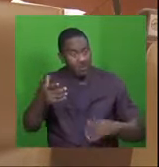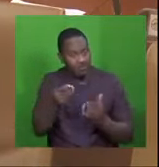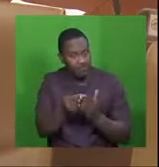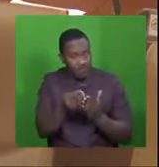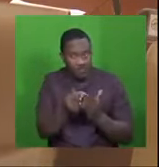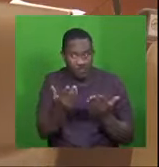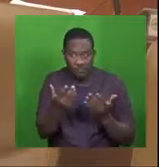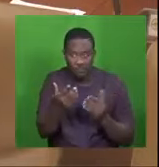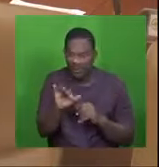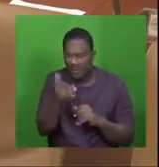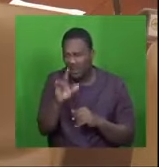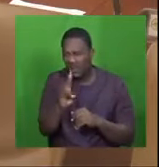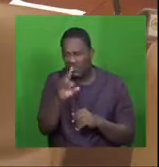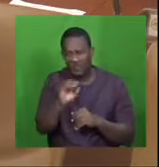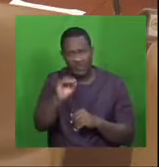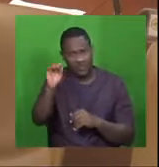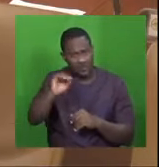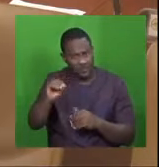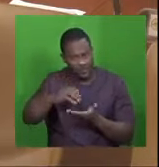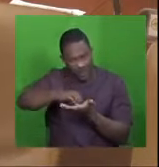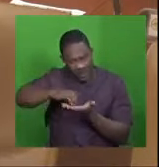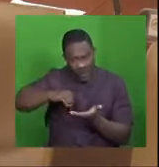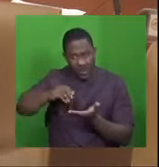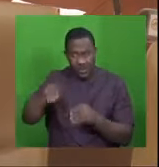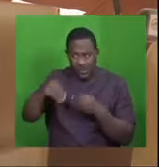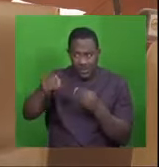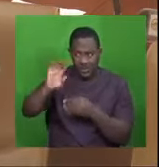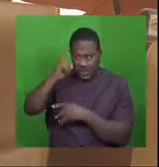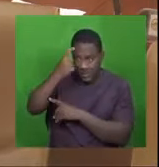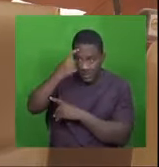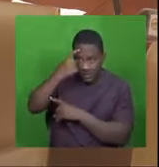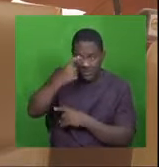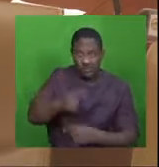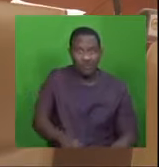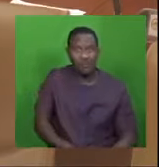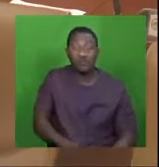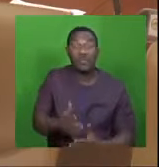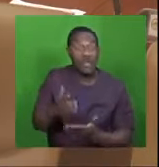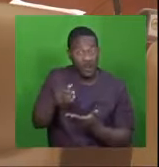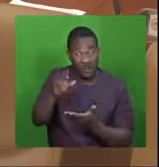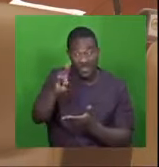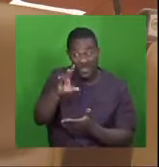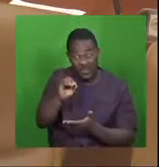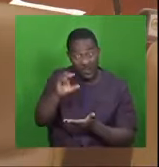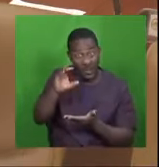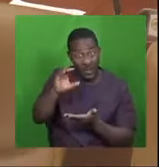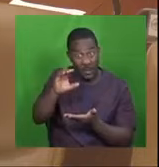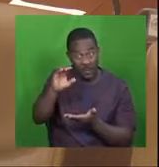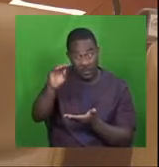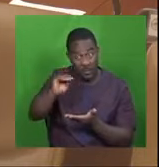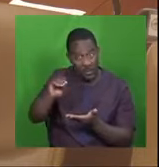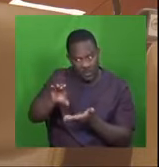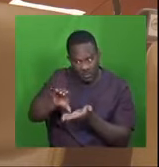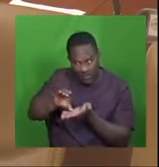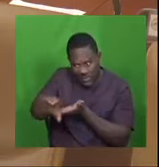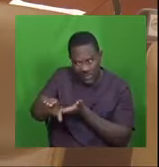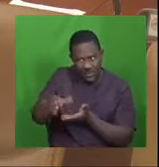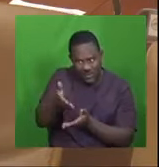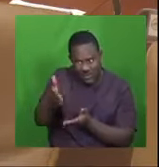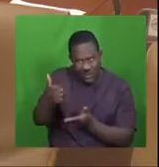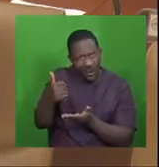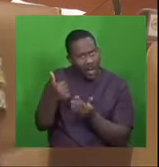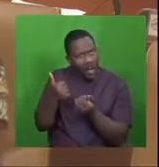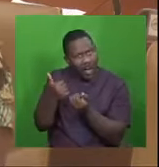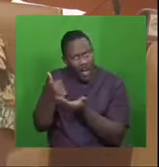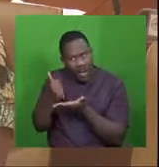going to leave about 70% of the revenues collected in the hands of the locals. So then they are going to take charge of their own